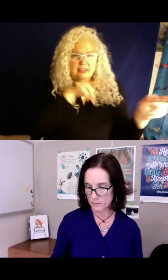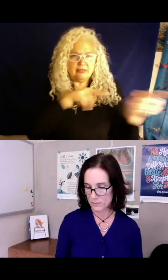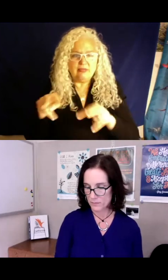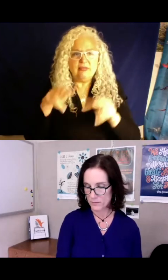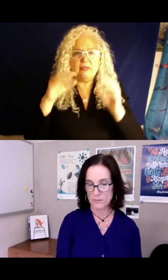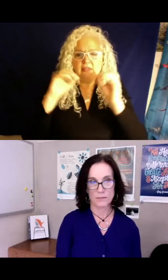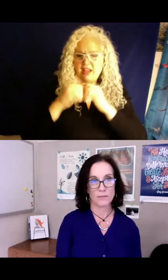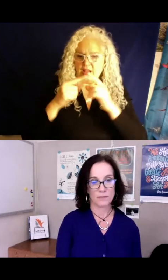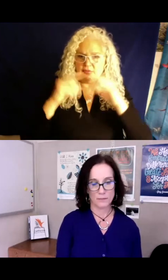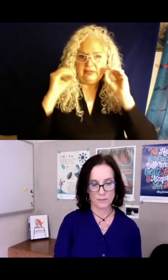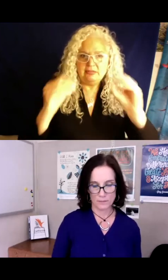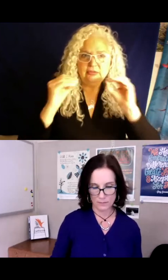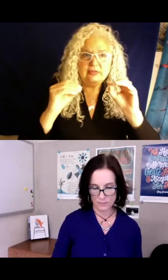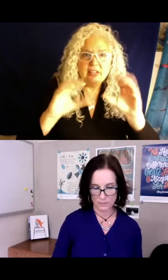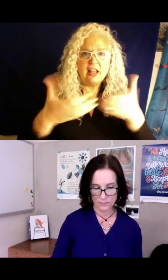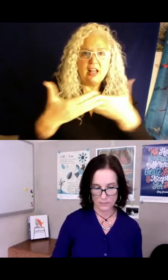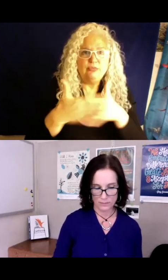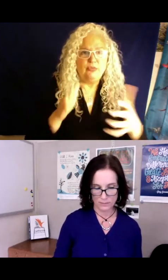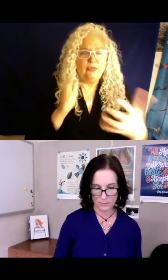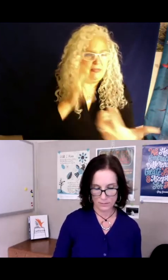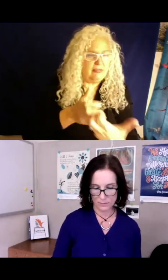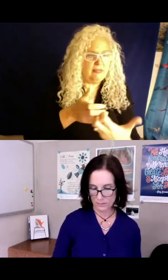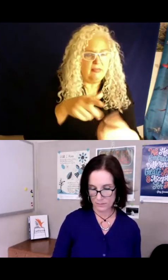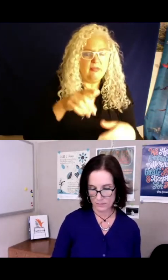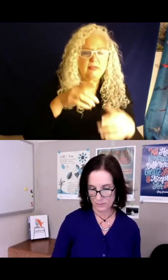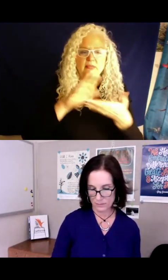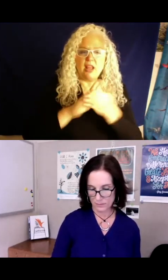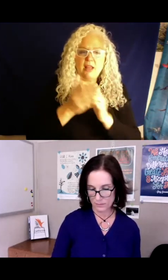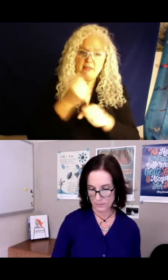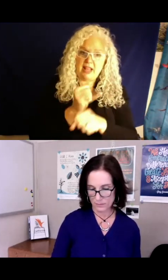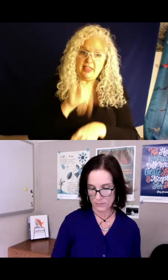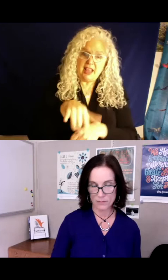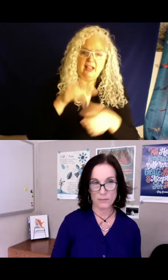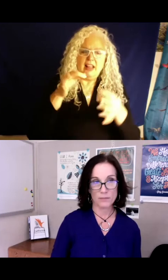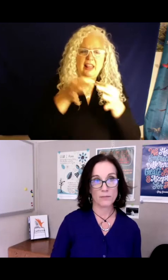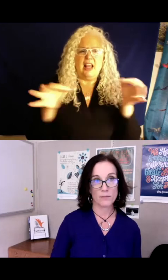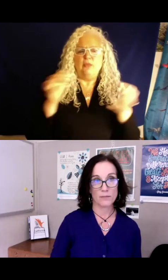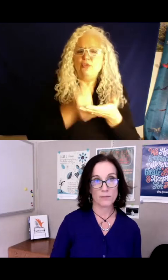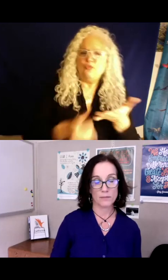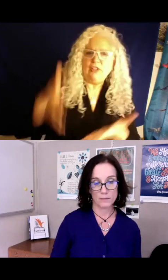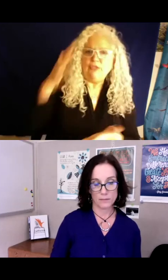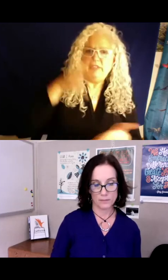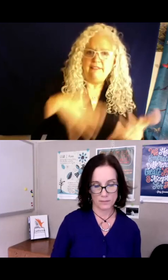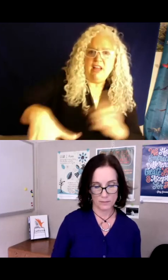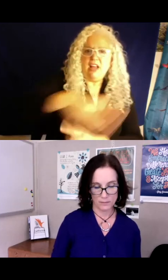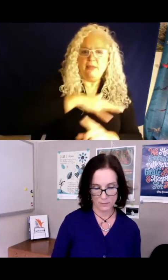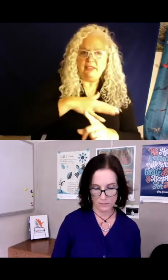well. And we can look at how to teach in a classroom that fits their needs and